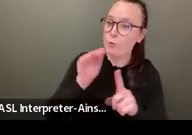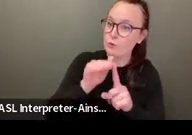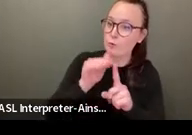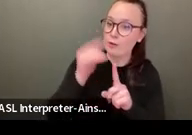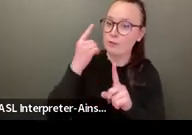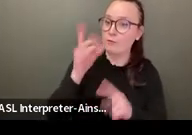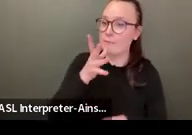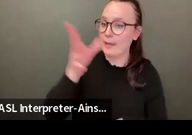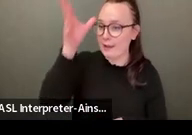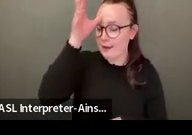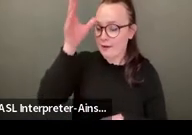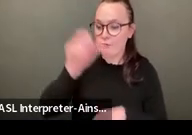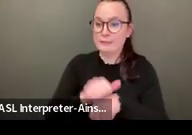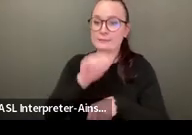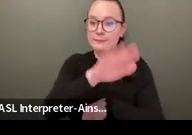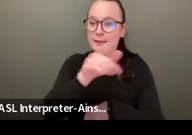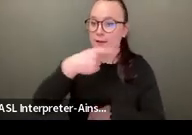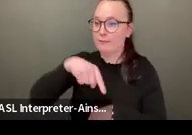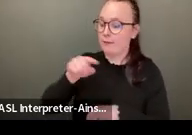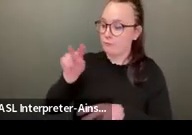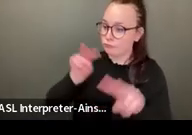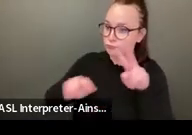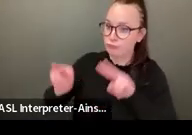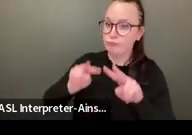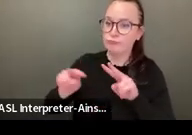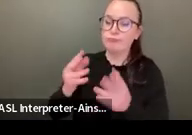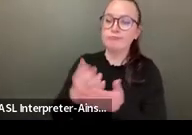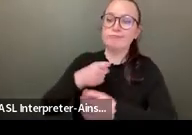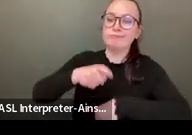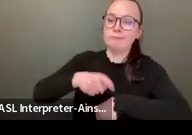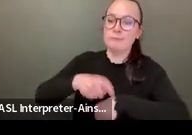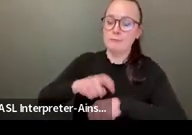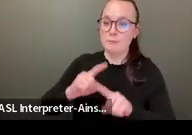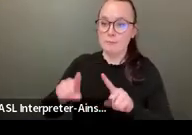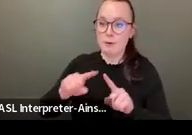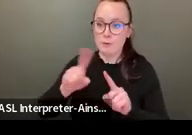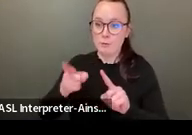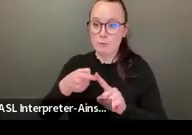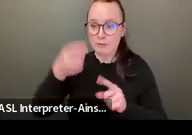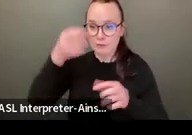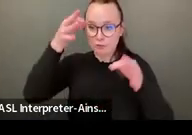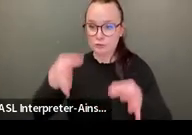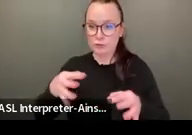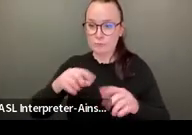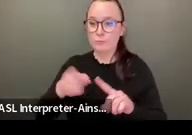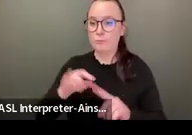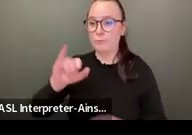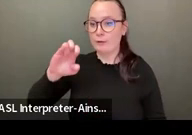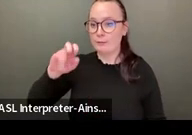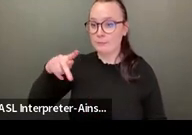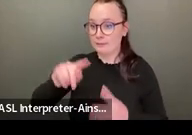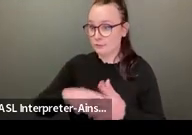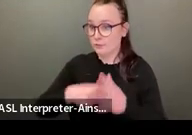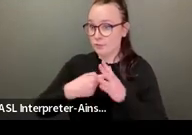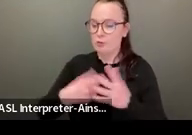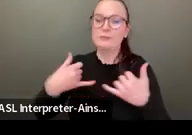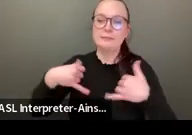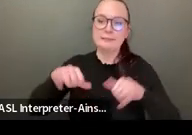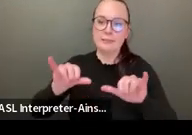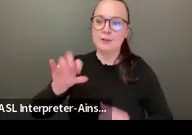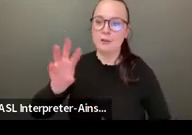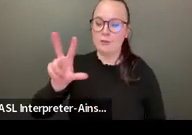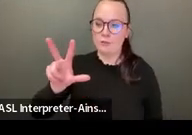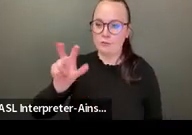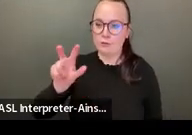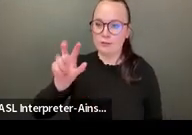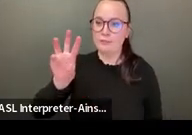it. But once you determine when that IEP starts, it would still be 364 days.